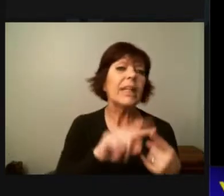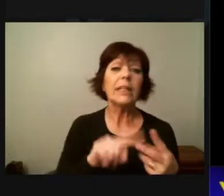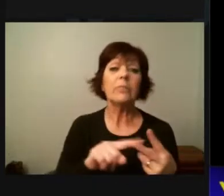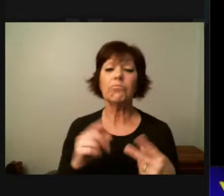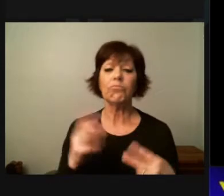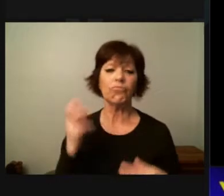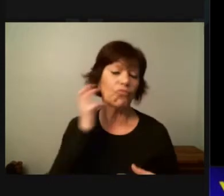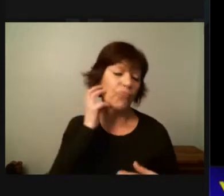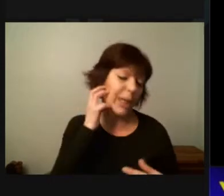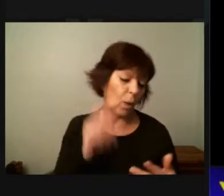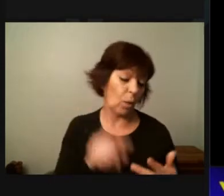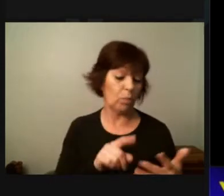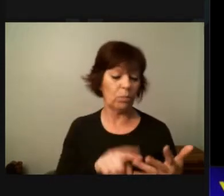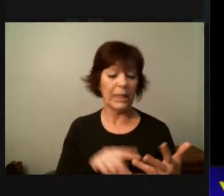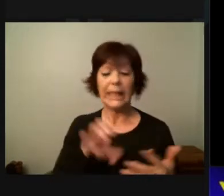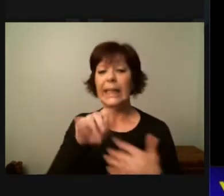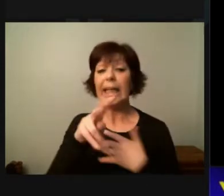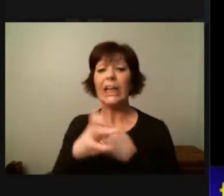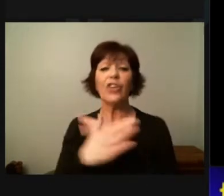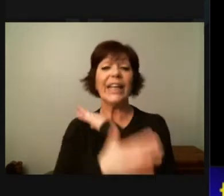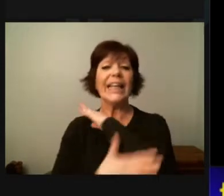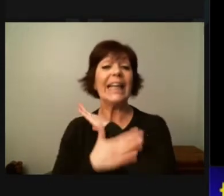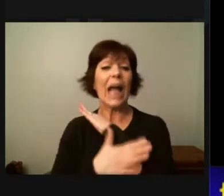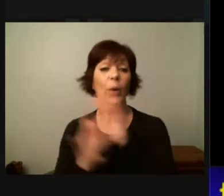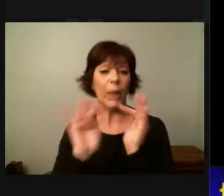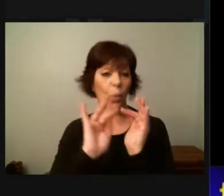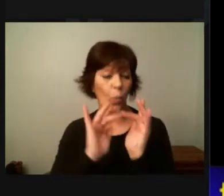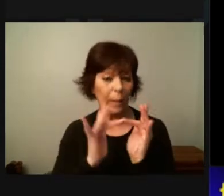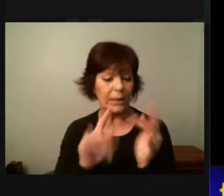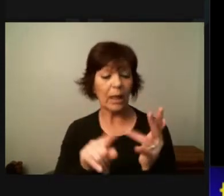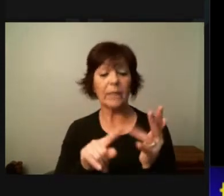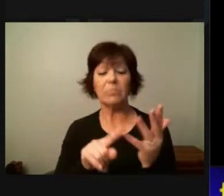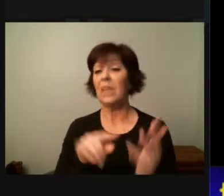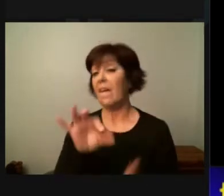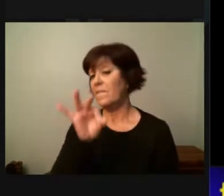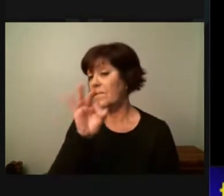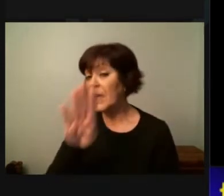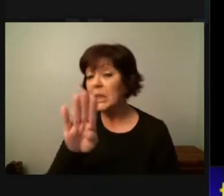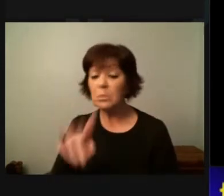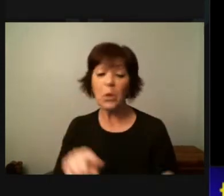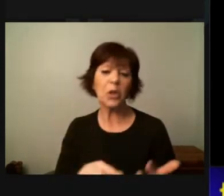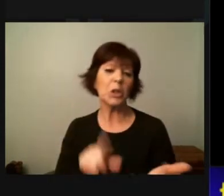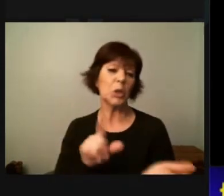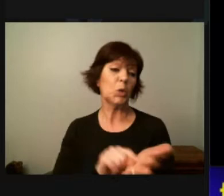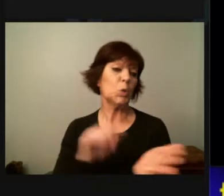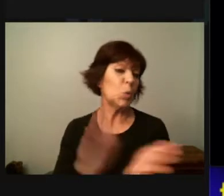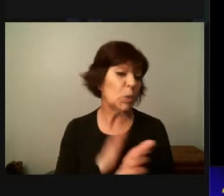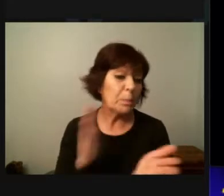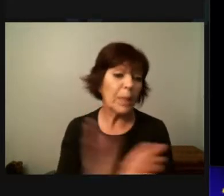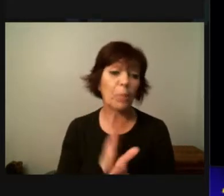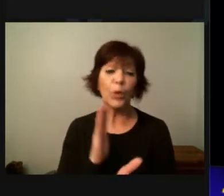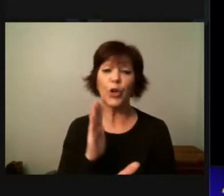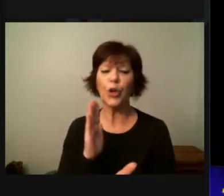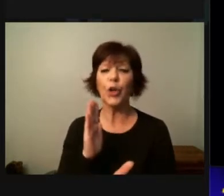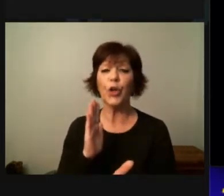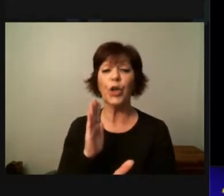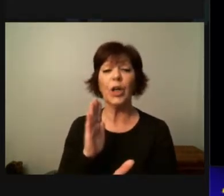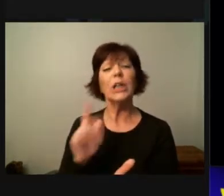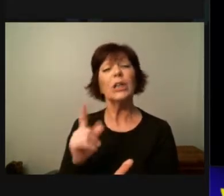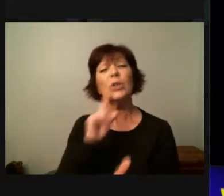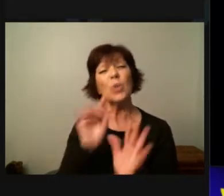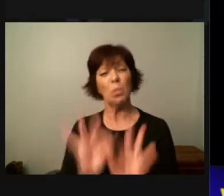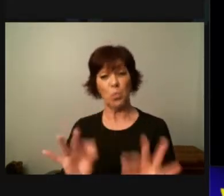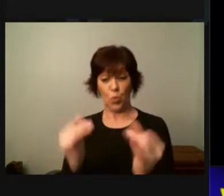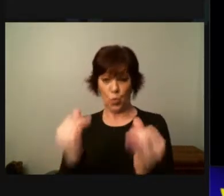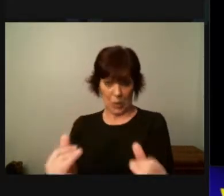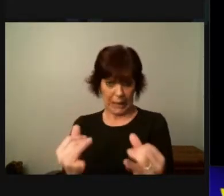the Erie County website, and Facebook page. And it will also be in the newspapers. So the important thing is really at this